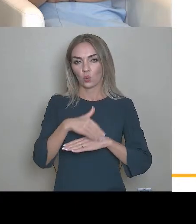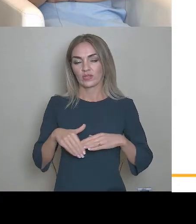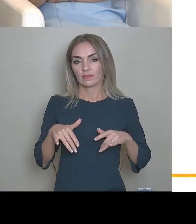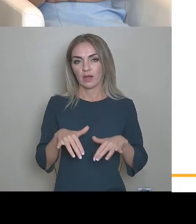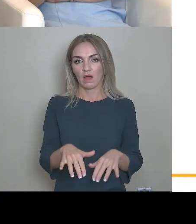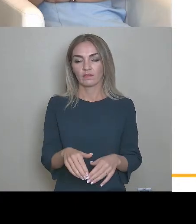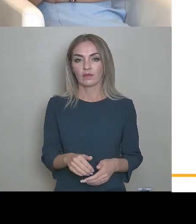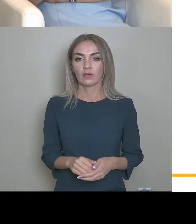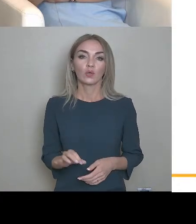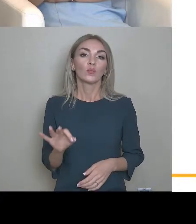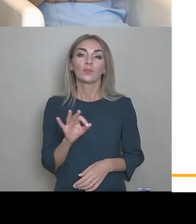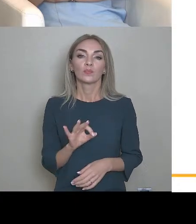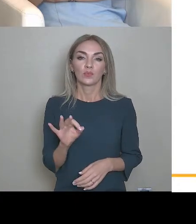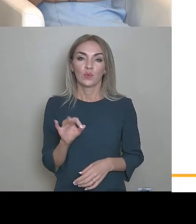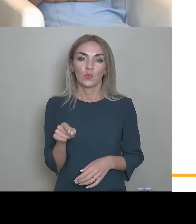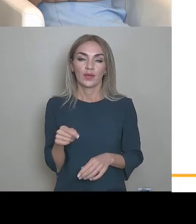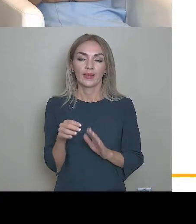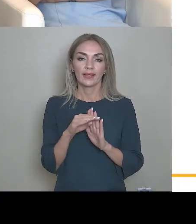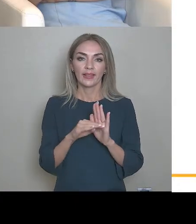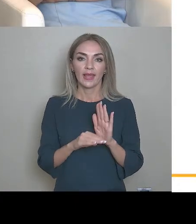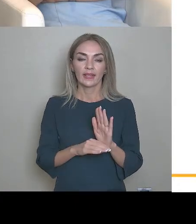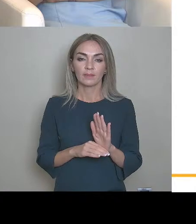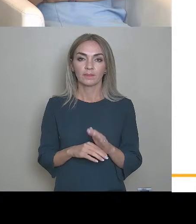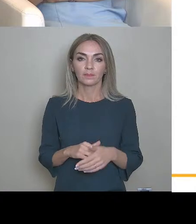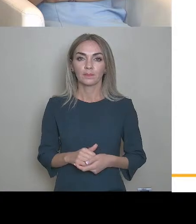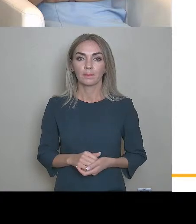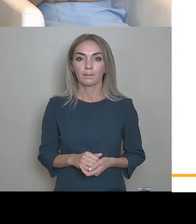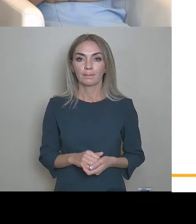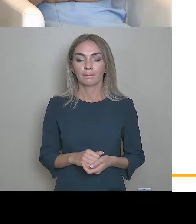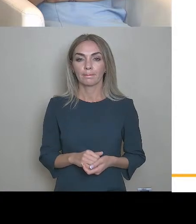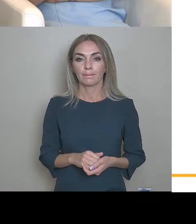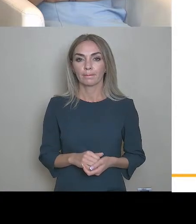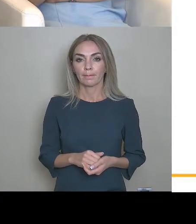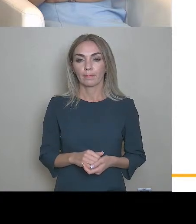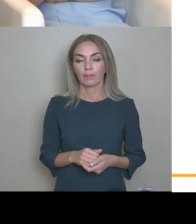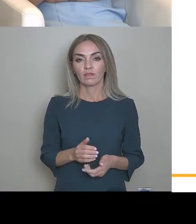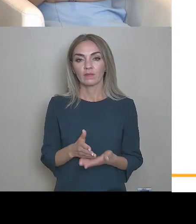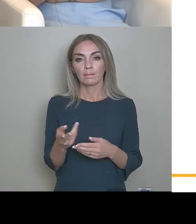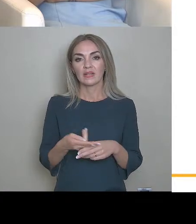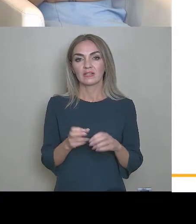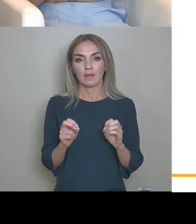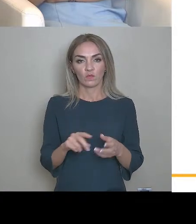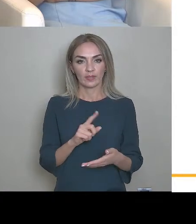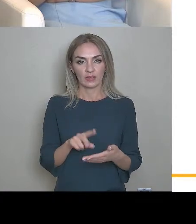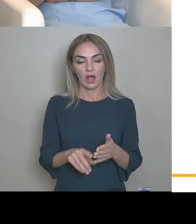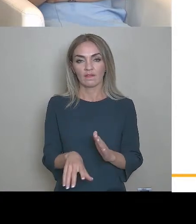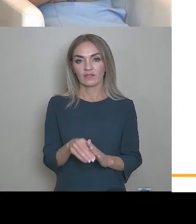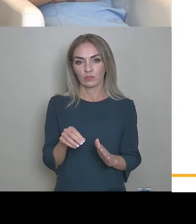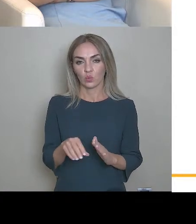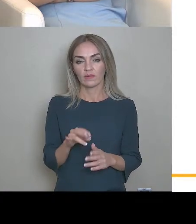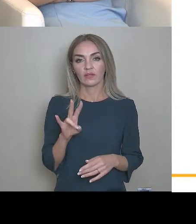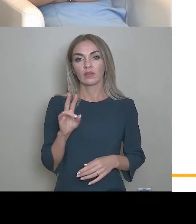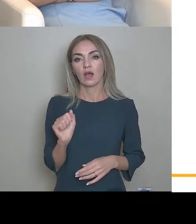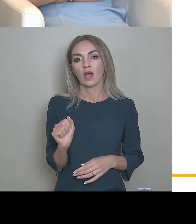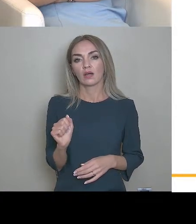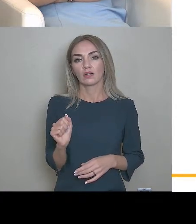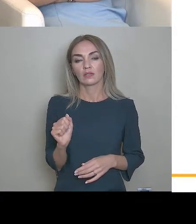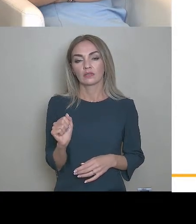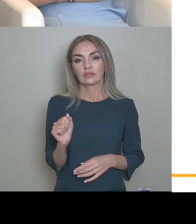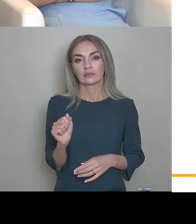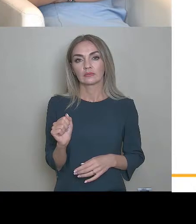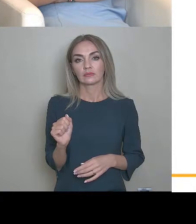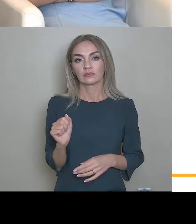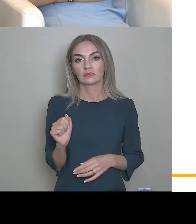Minister of Foreign Affairs referred to Copenhagen criteria recently, given the